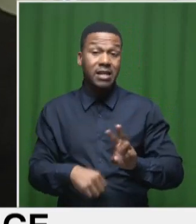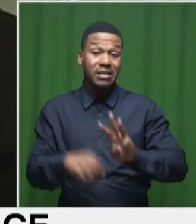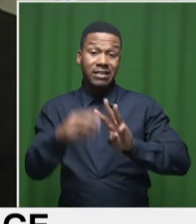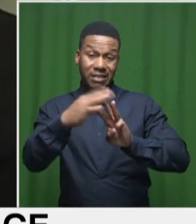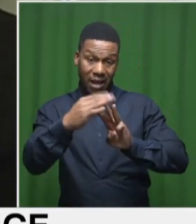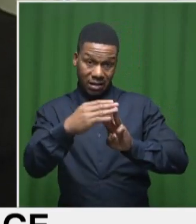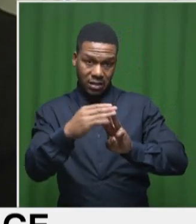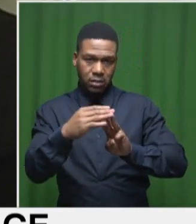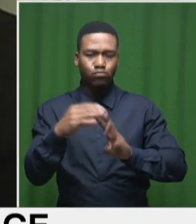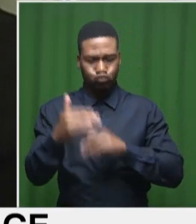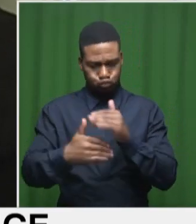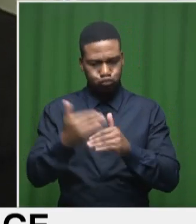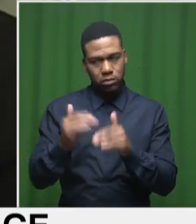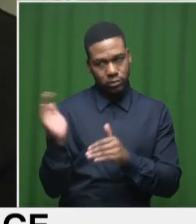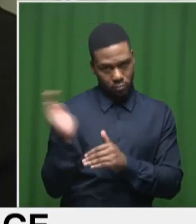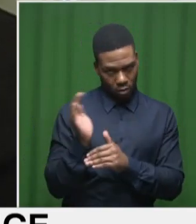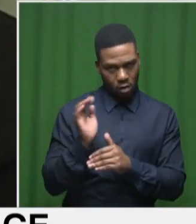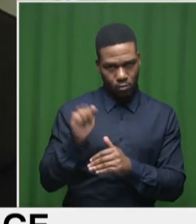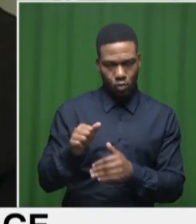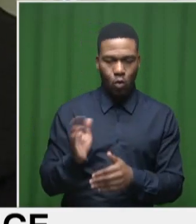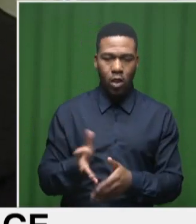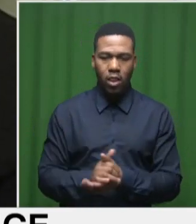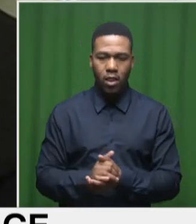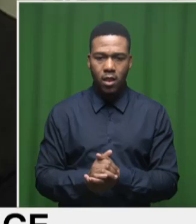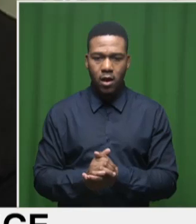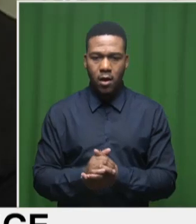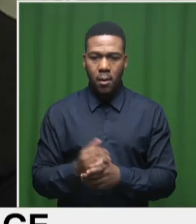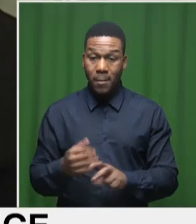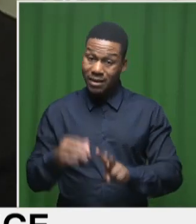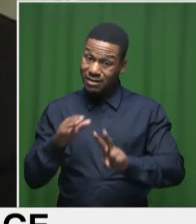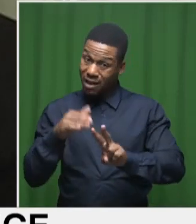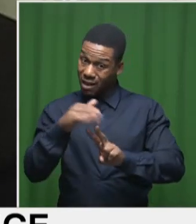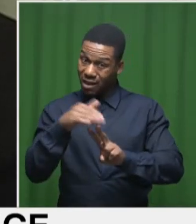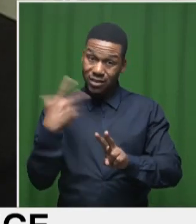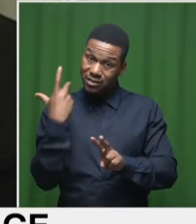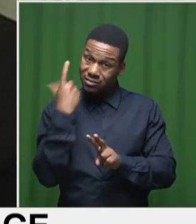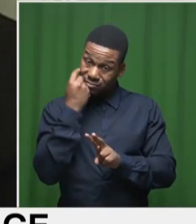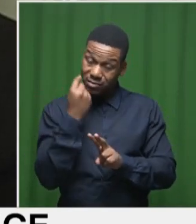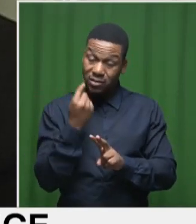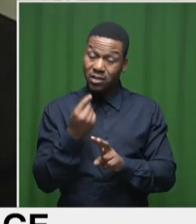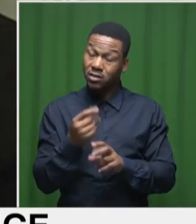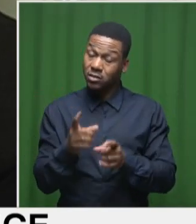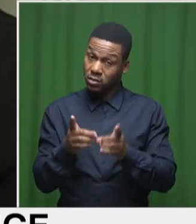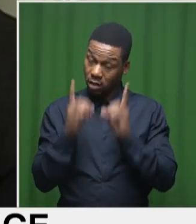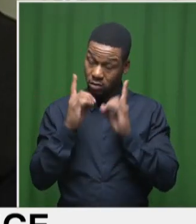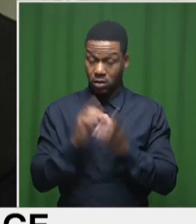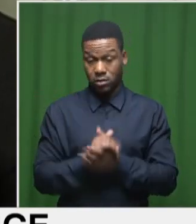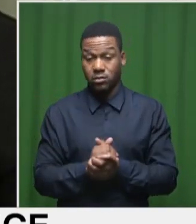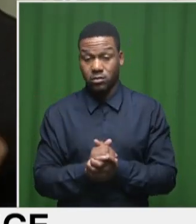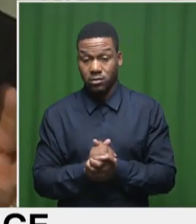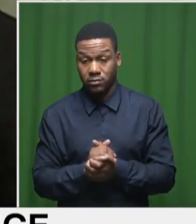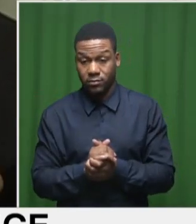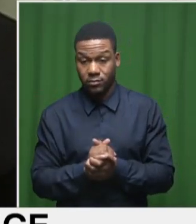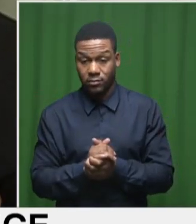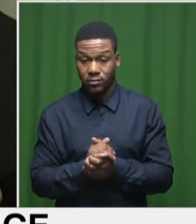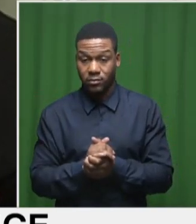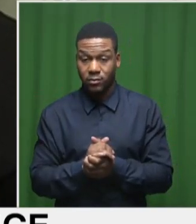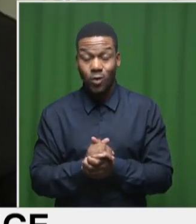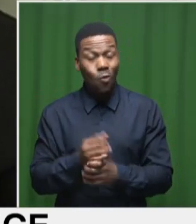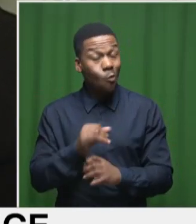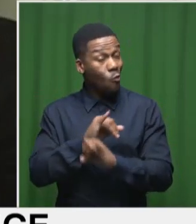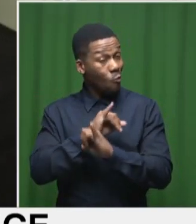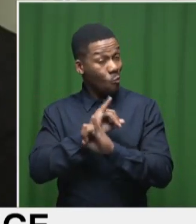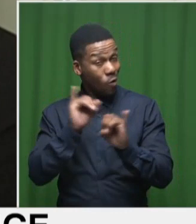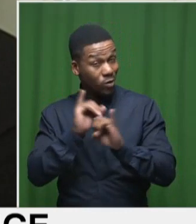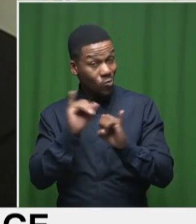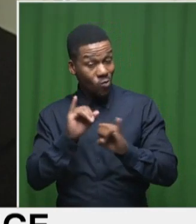process. But you know, injecting that into somebody can be very dangerous. So on the worst case scenario, you